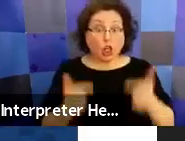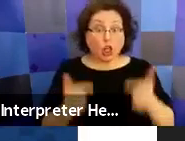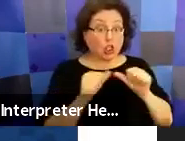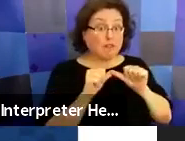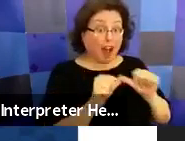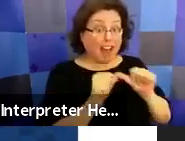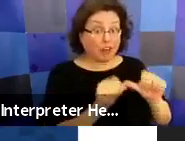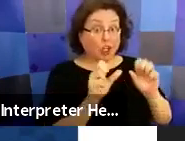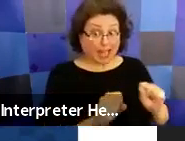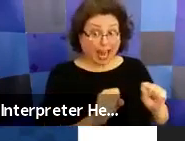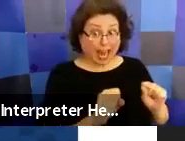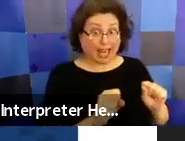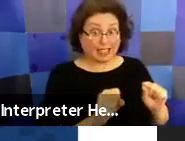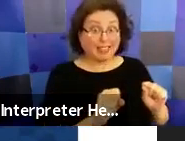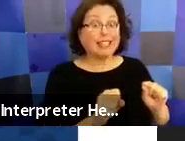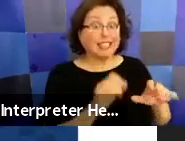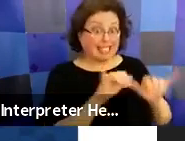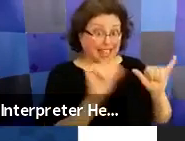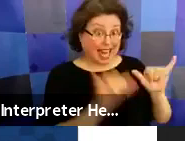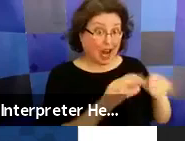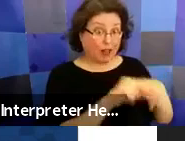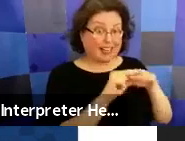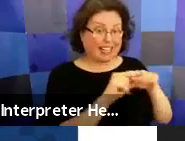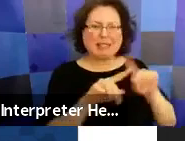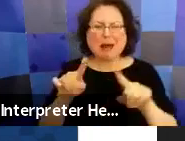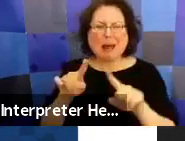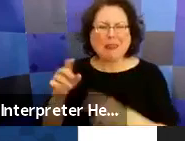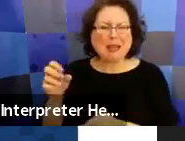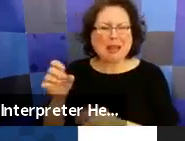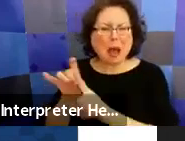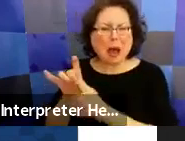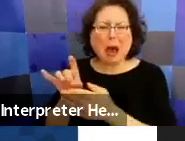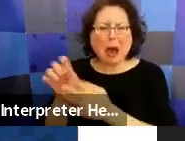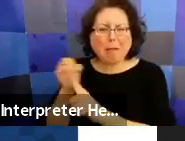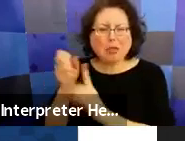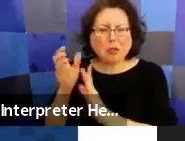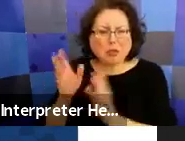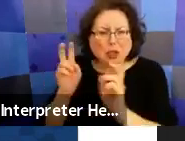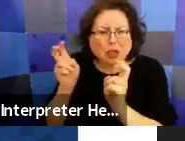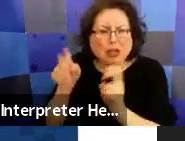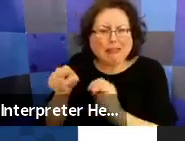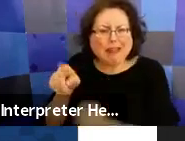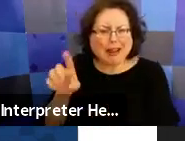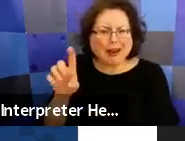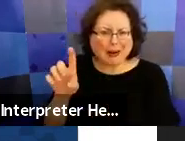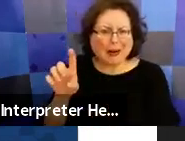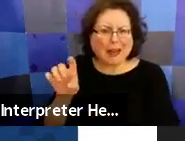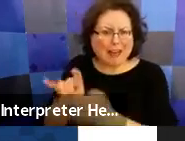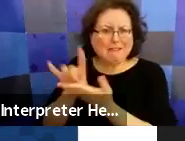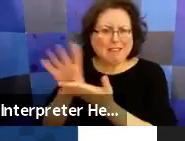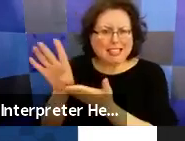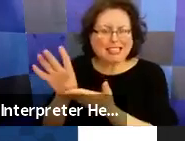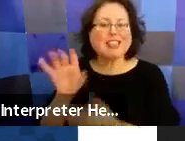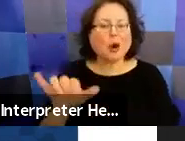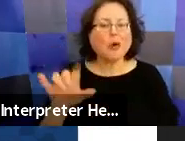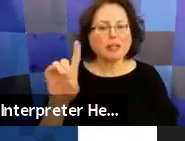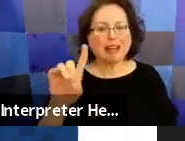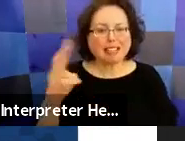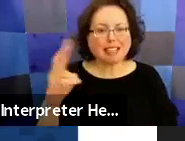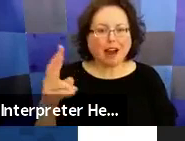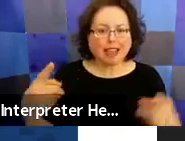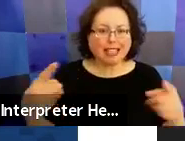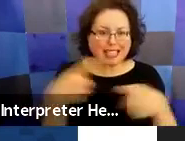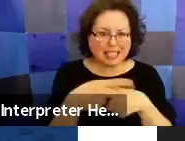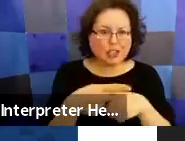abuser is evicted. And so there are a few different ways that domestic violence intersects with fair housing.